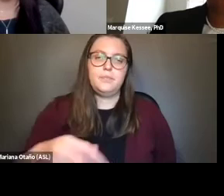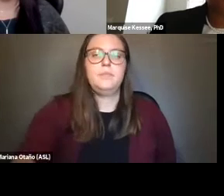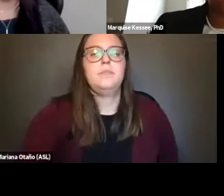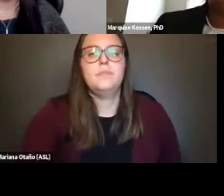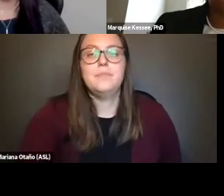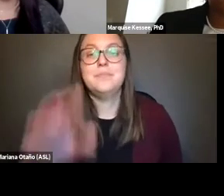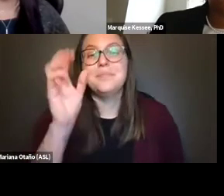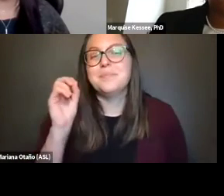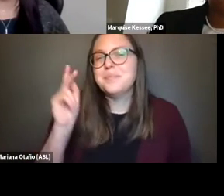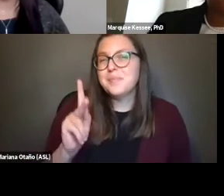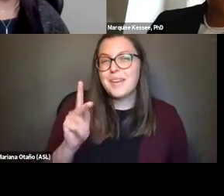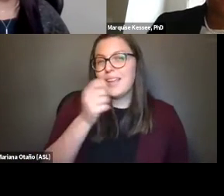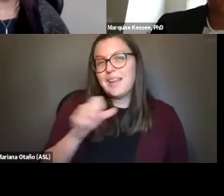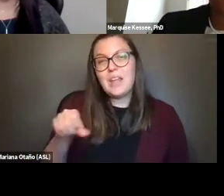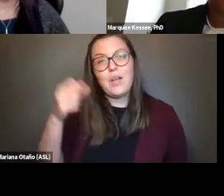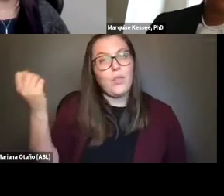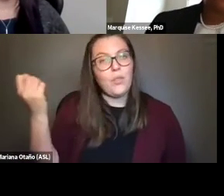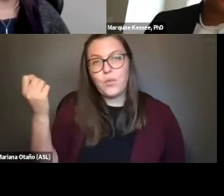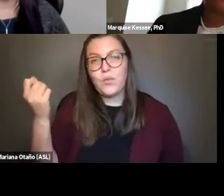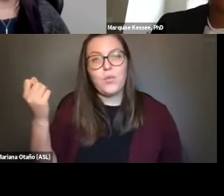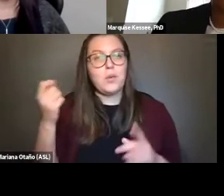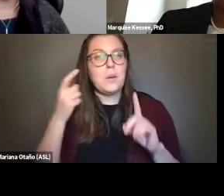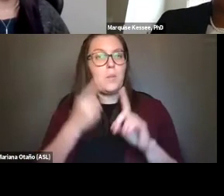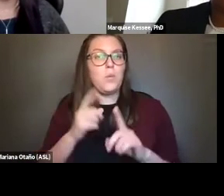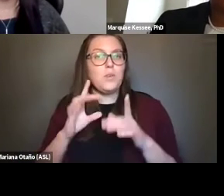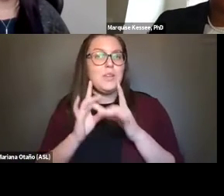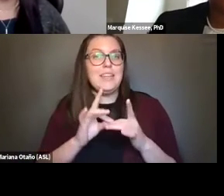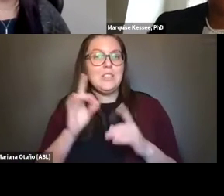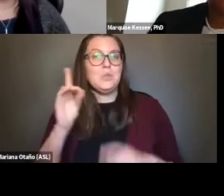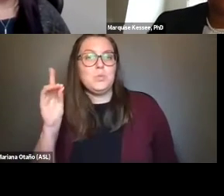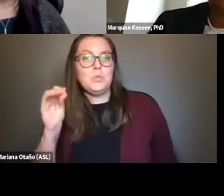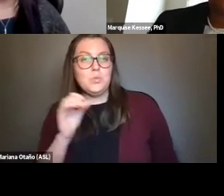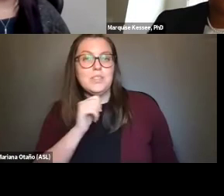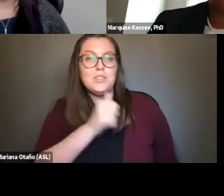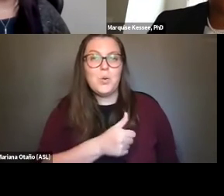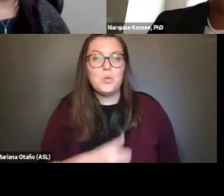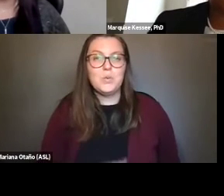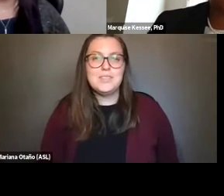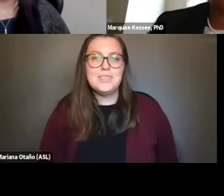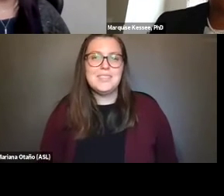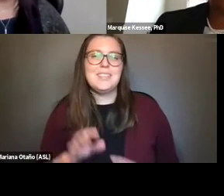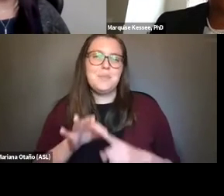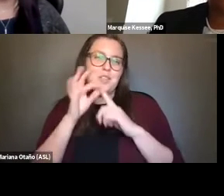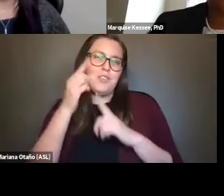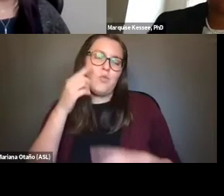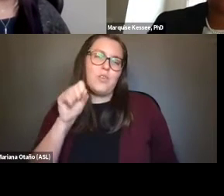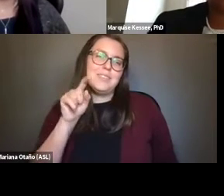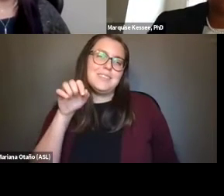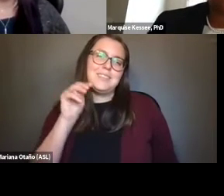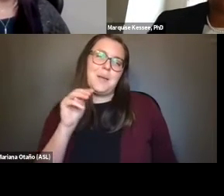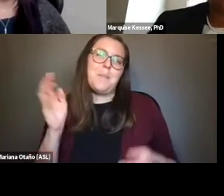Okay, any other points related to those do's and don'ts, especially for our STEM allied health and